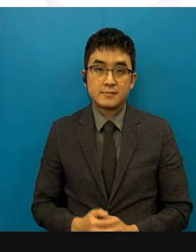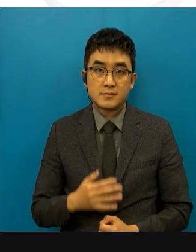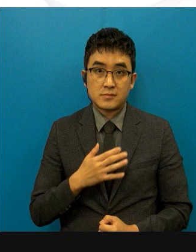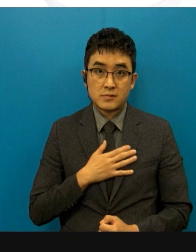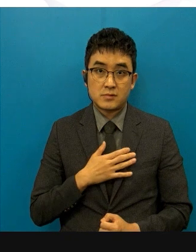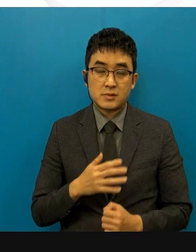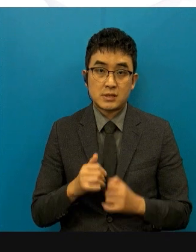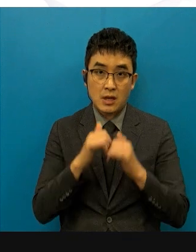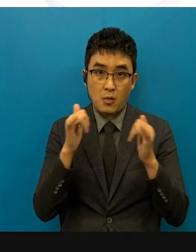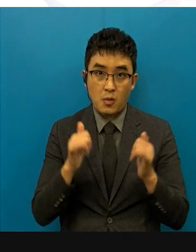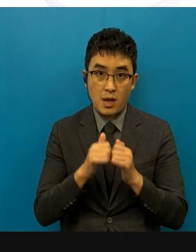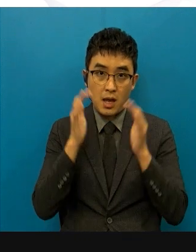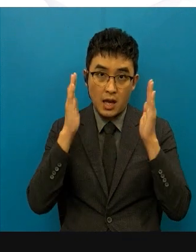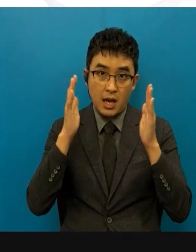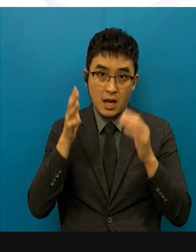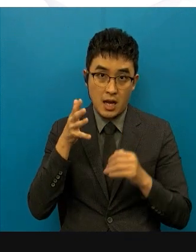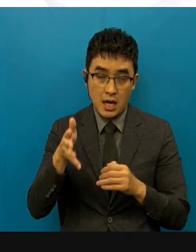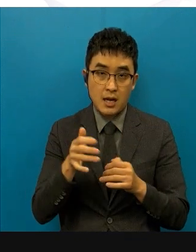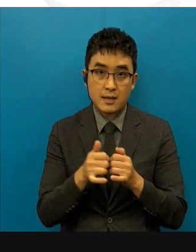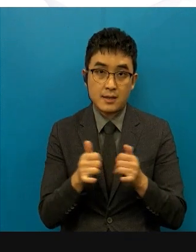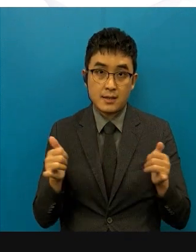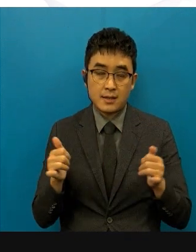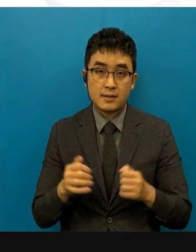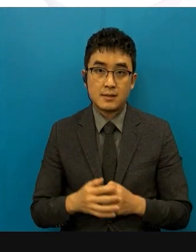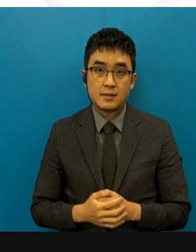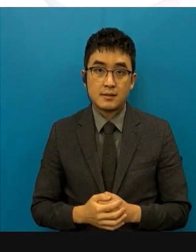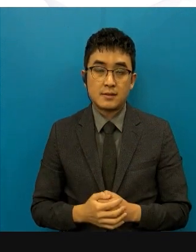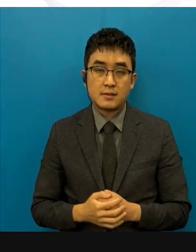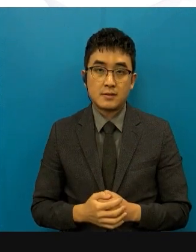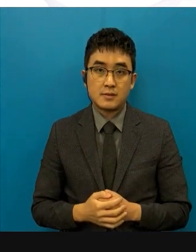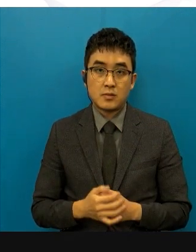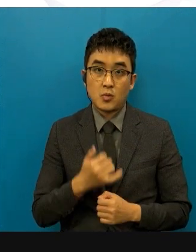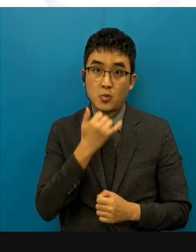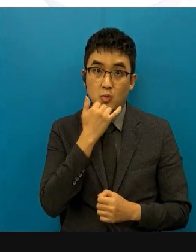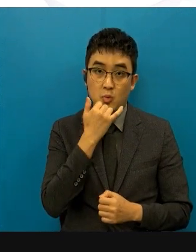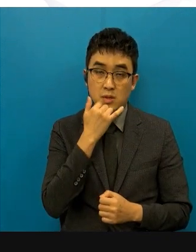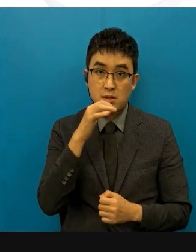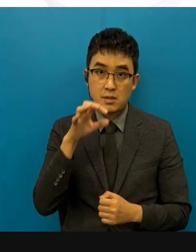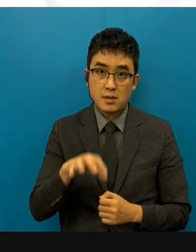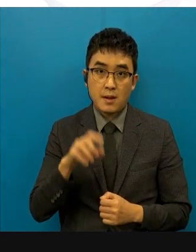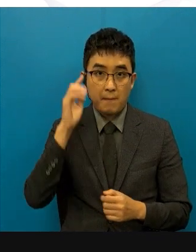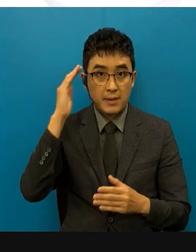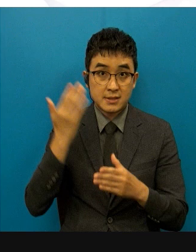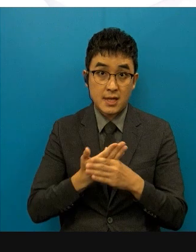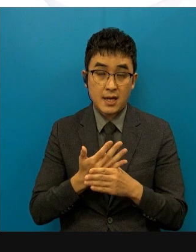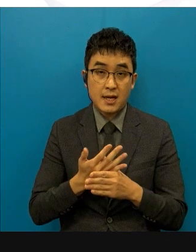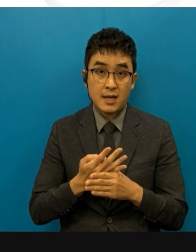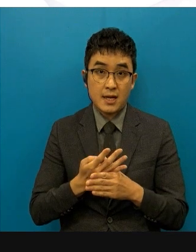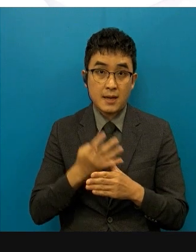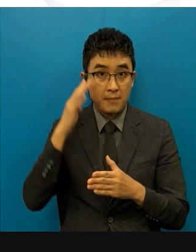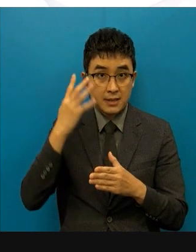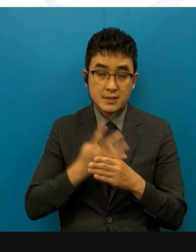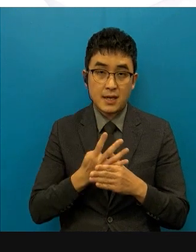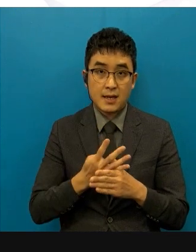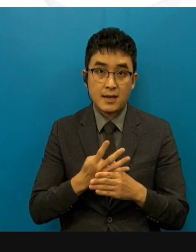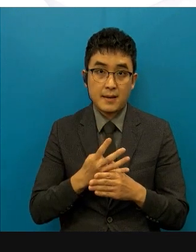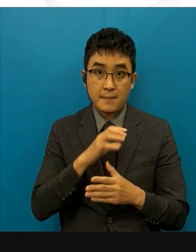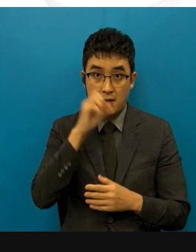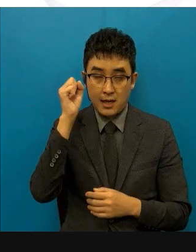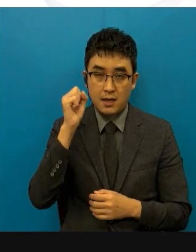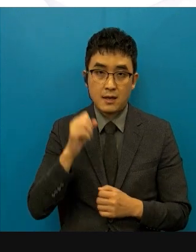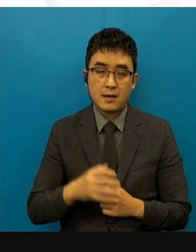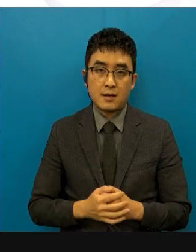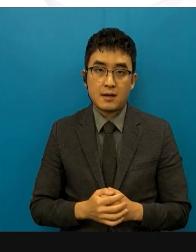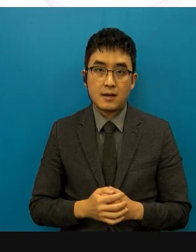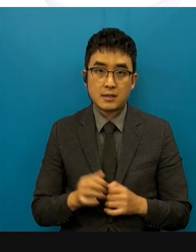Yes, I am a sociologist. Normally it's focused on not the legal perspective,